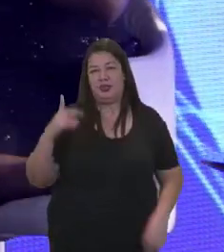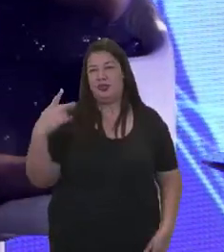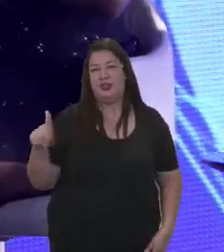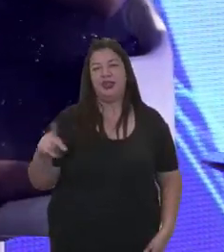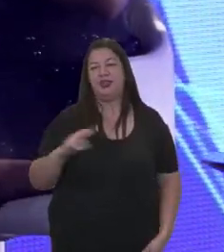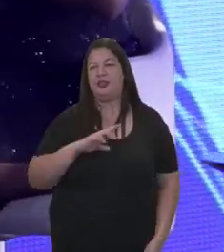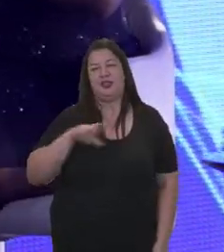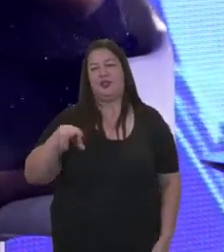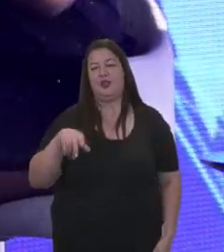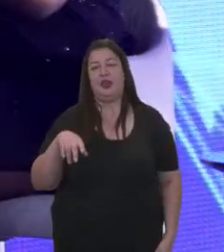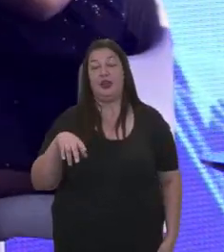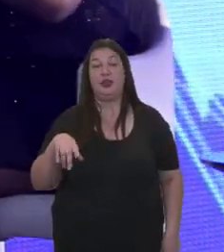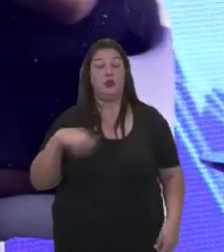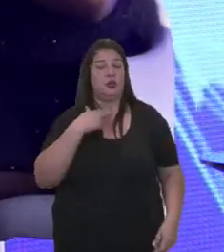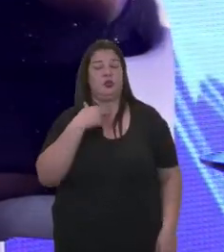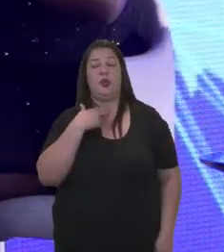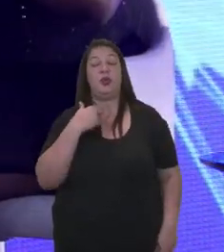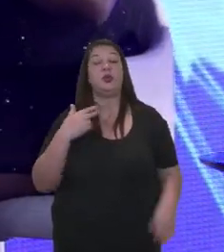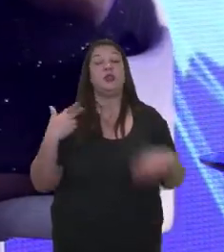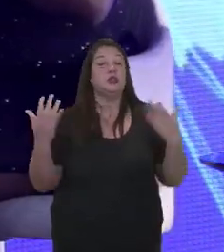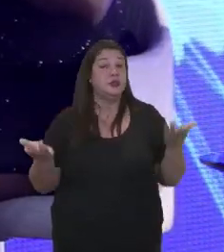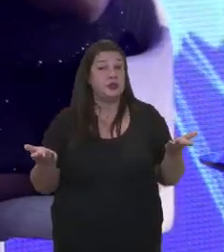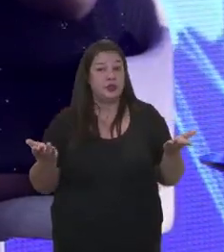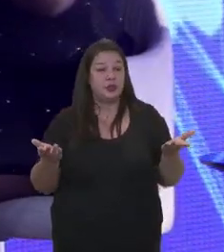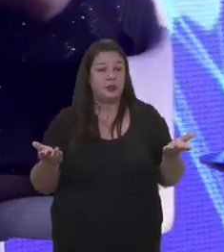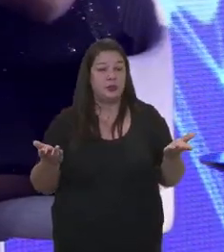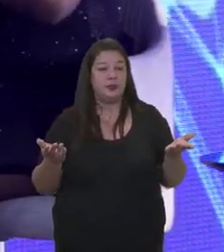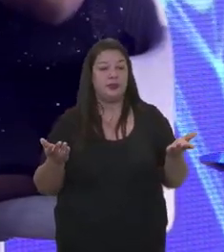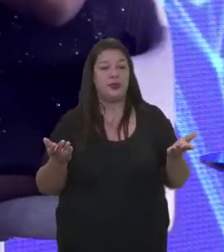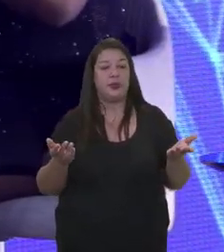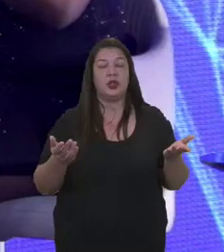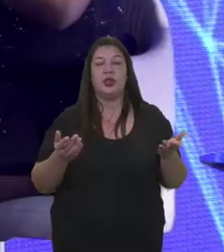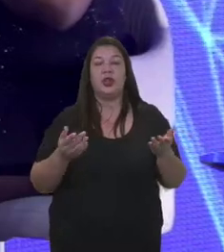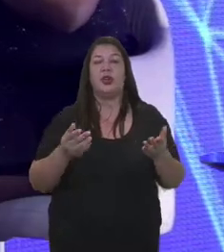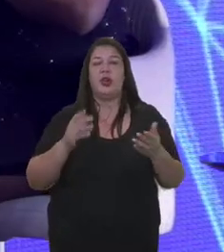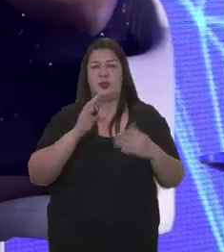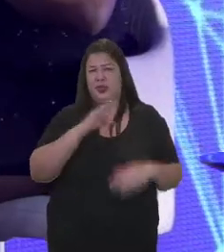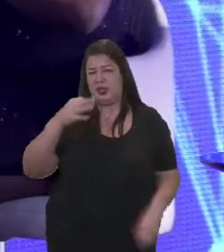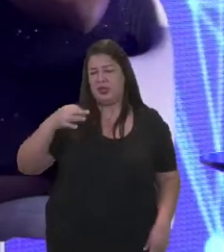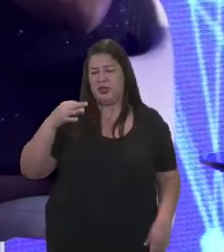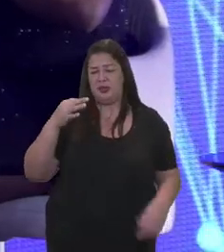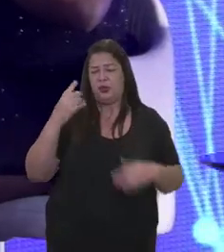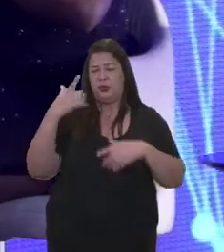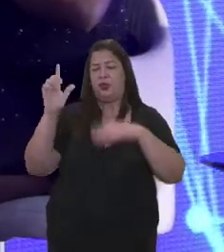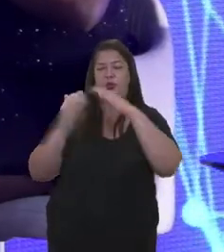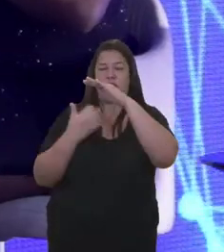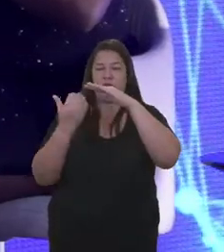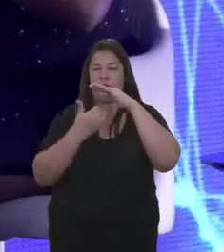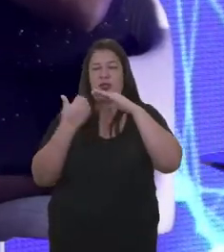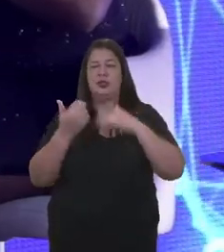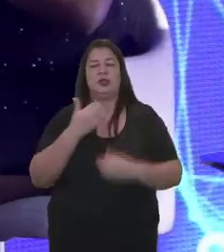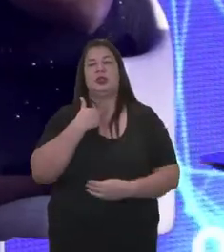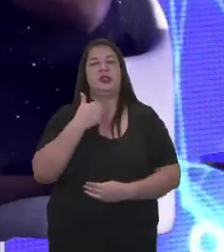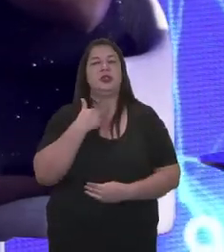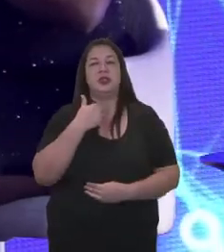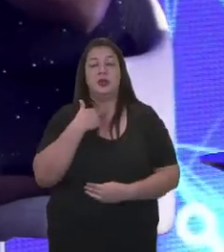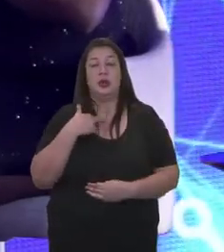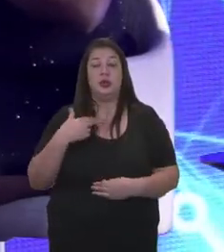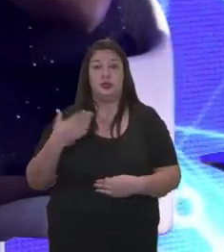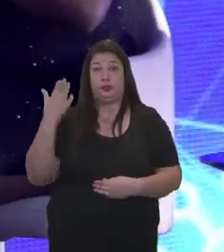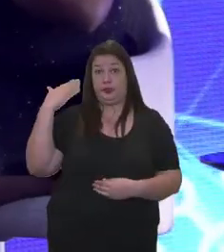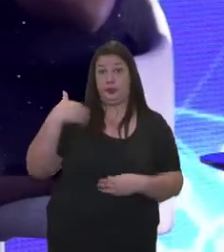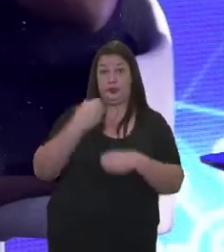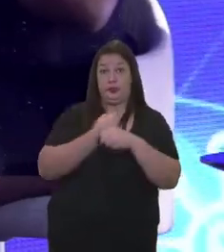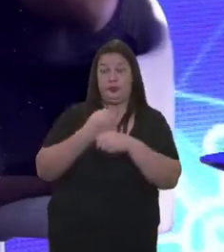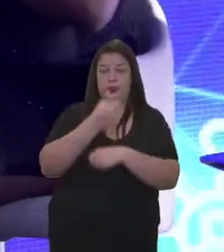other components in his management of the company? It wouldn't be possible. And still, in many companies, you still can't. In